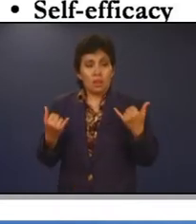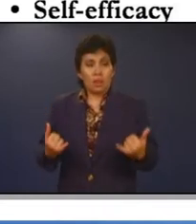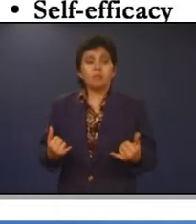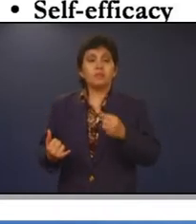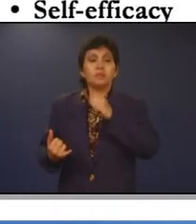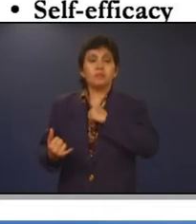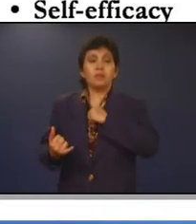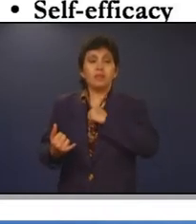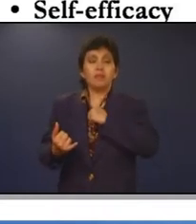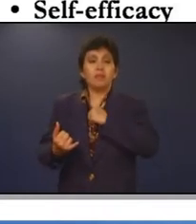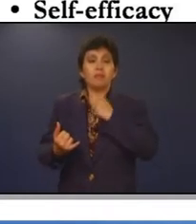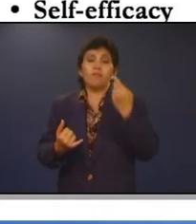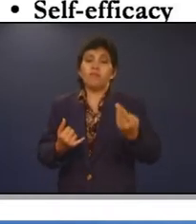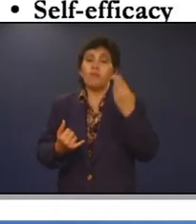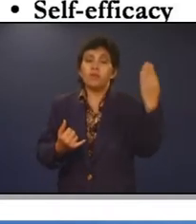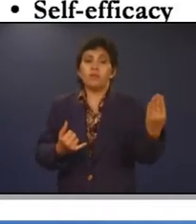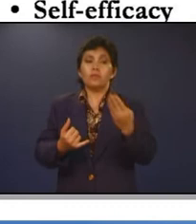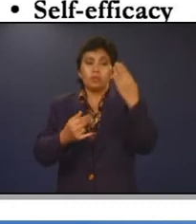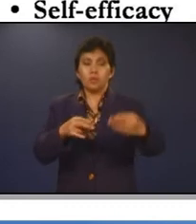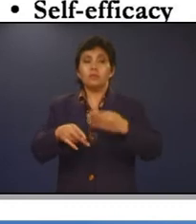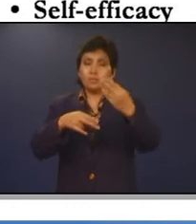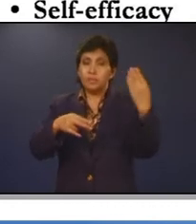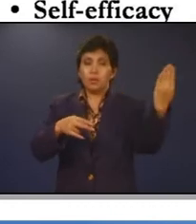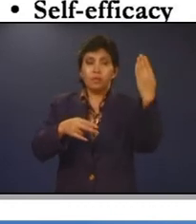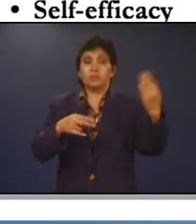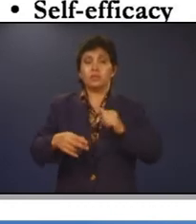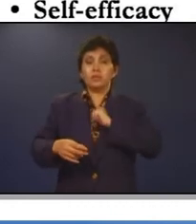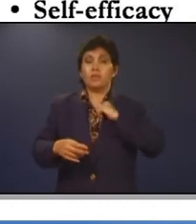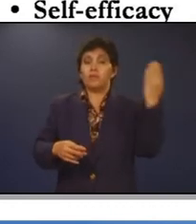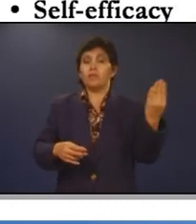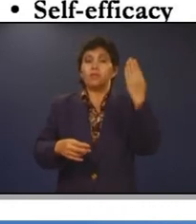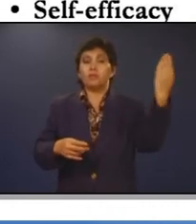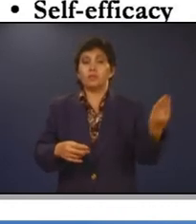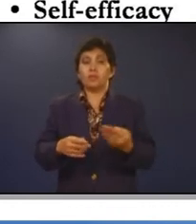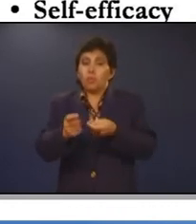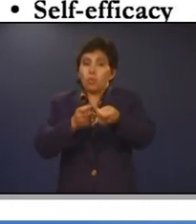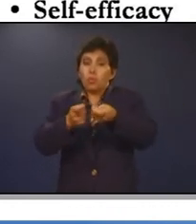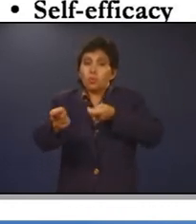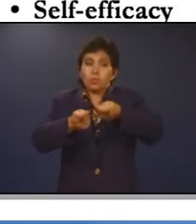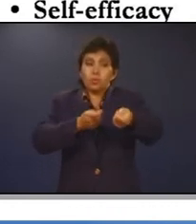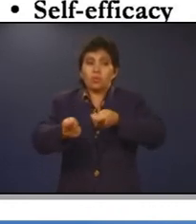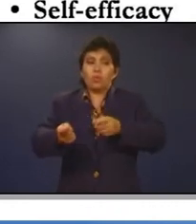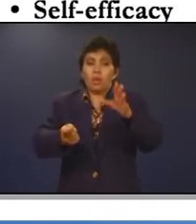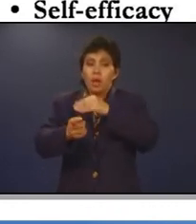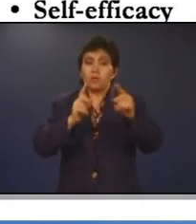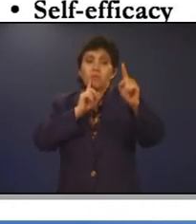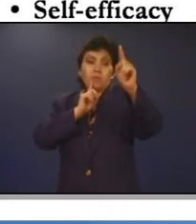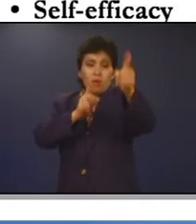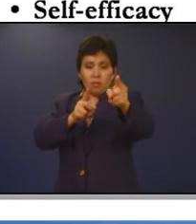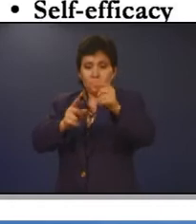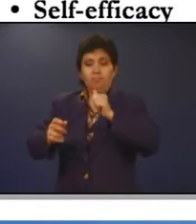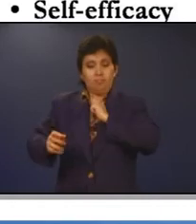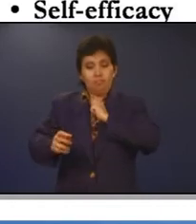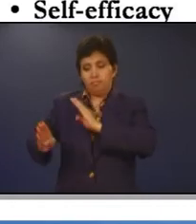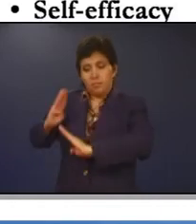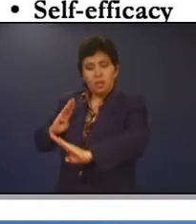Now, the self-regulation is to reduce your discrepancy. You choose, you control, and then you direct your